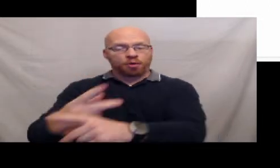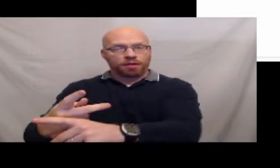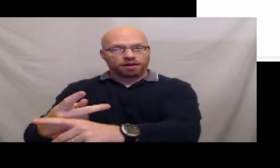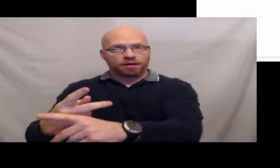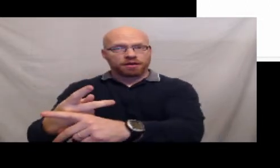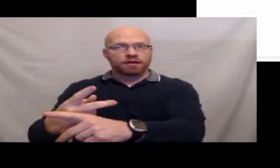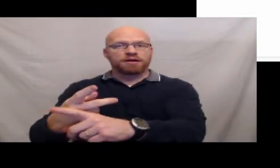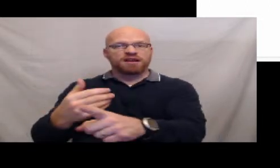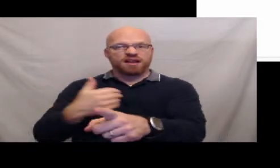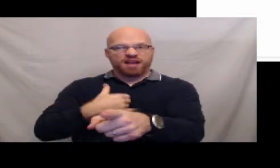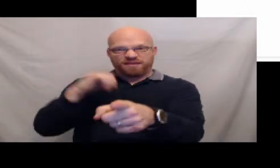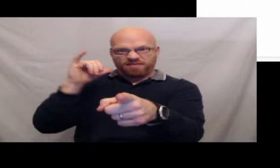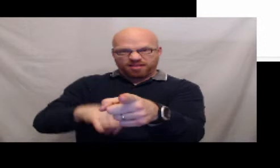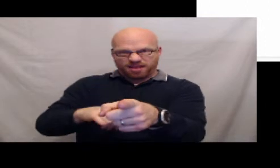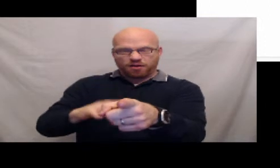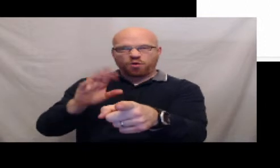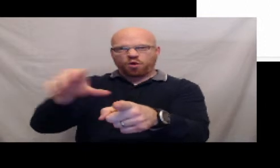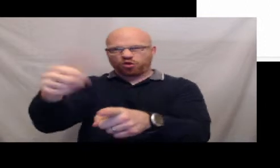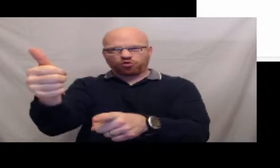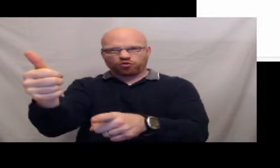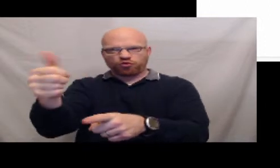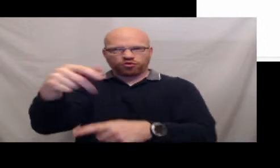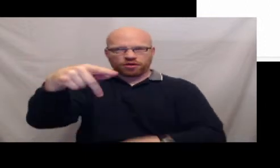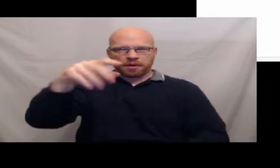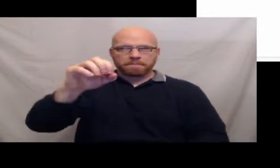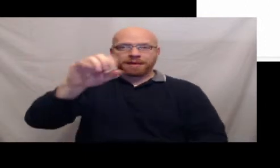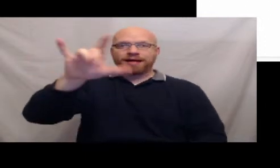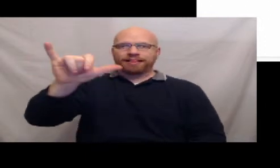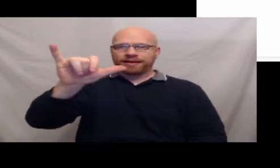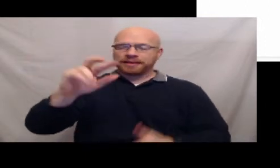back to their pre-multiplied state.